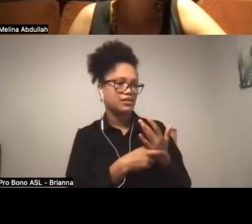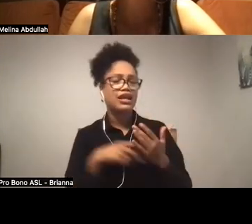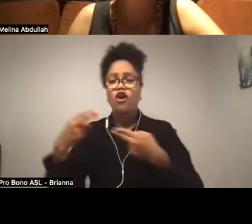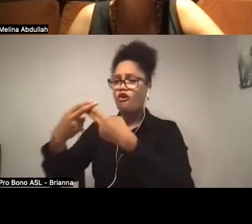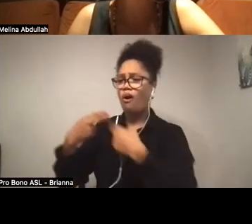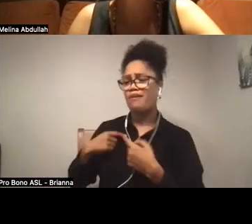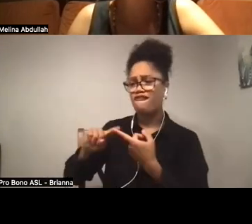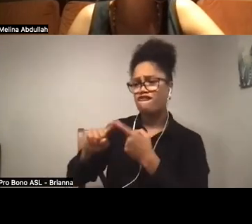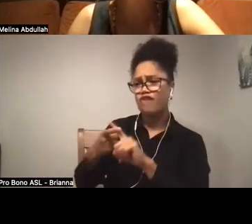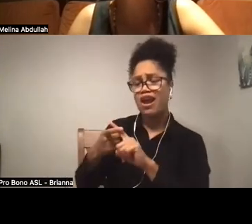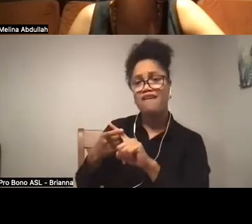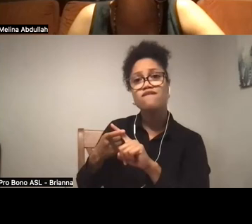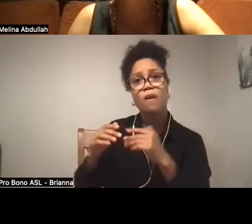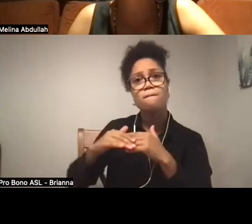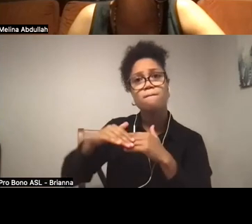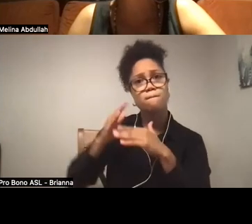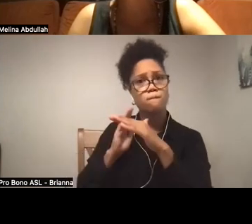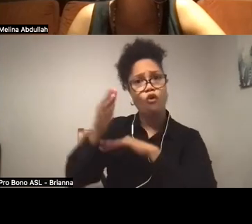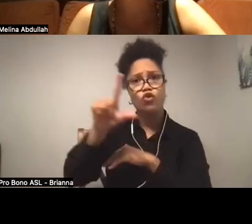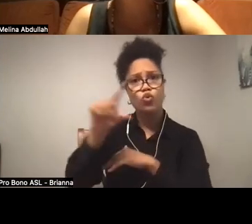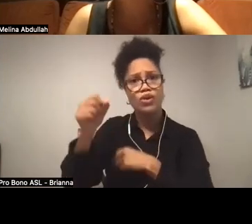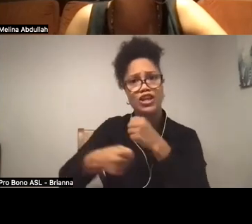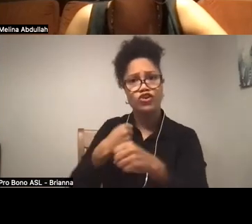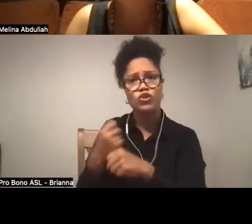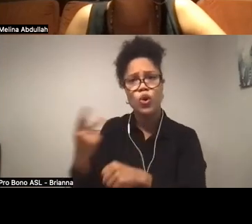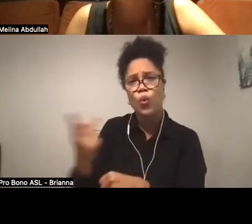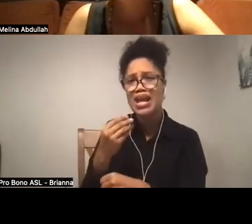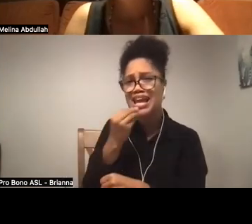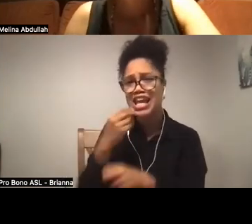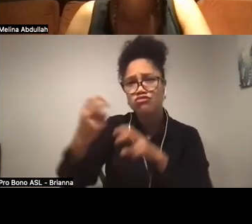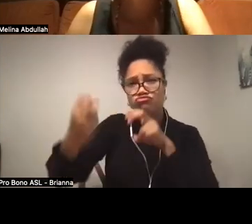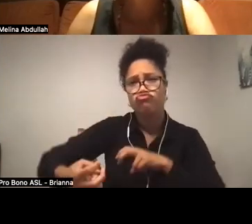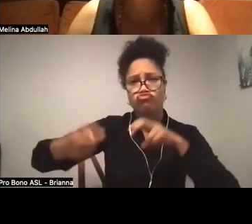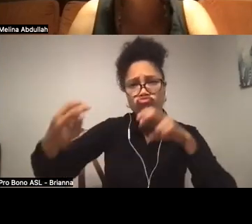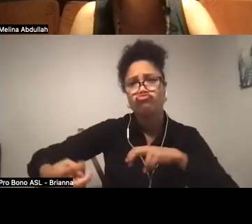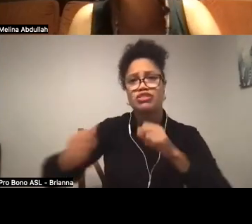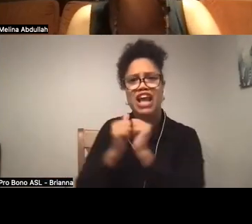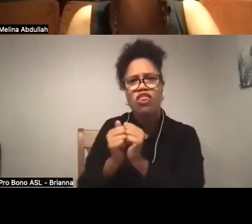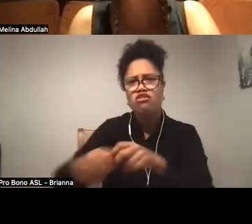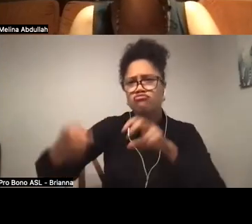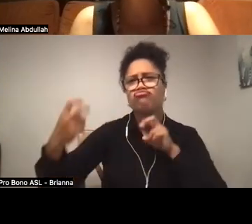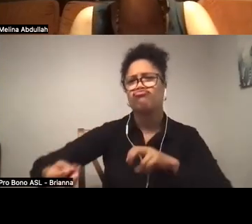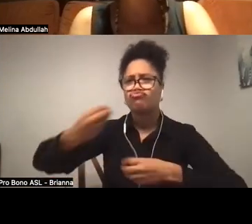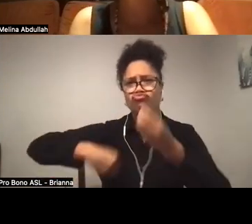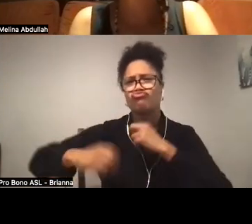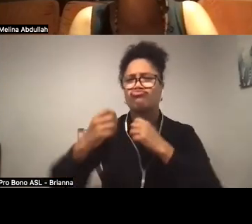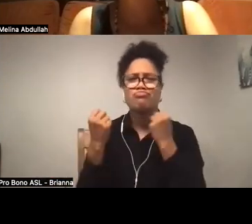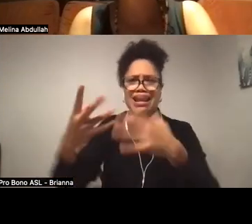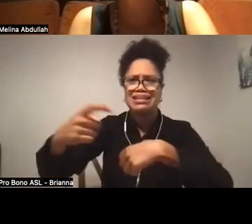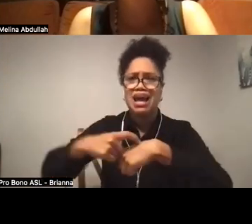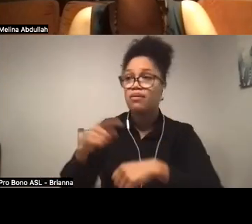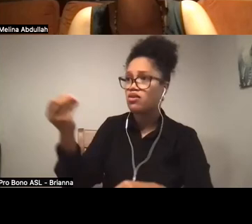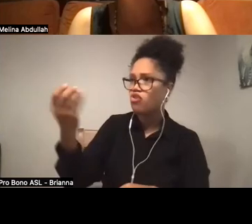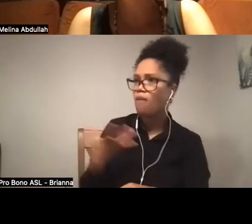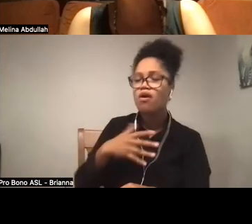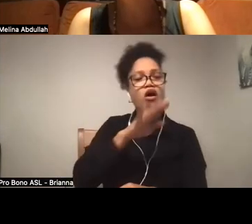than 20 years, who I've shared probably 100 meals with. Told me that this is a ticketed event and I